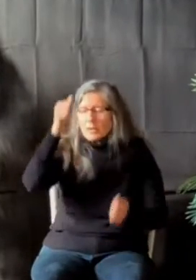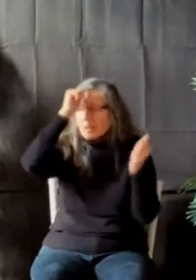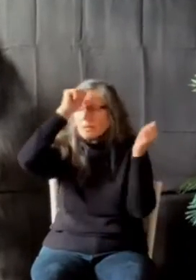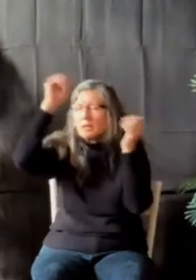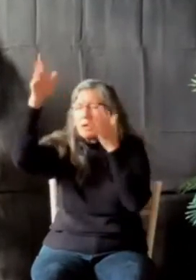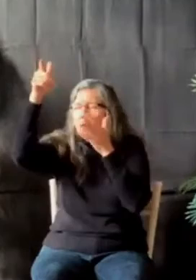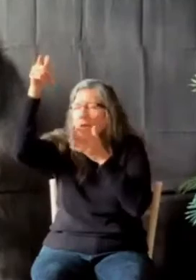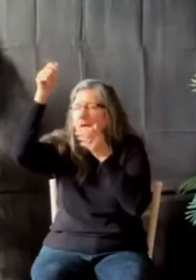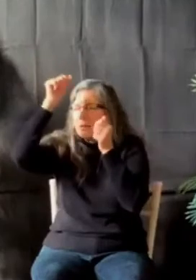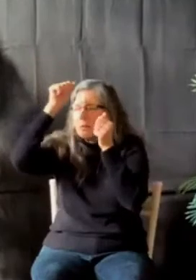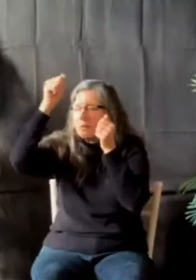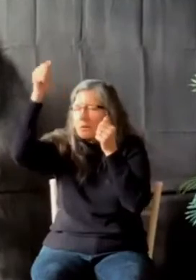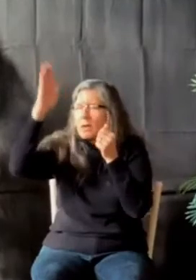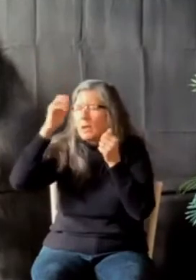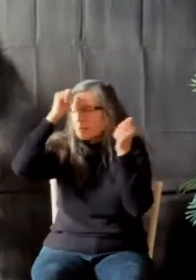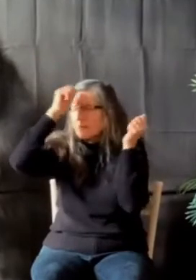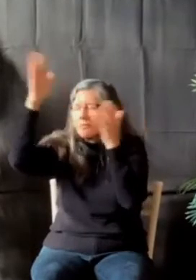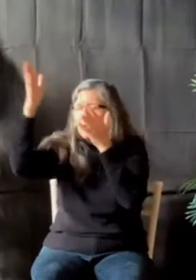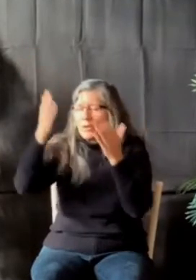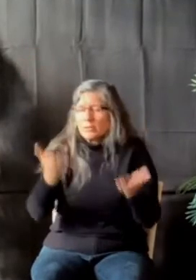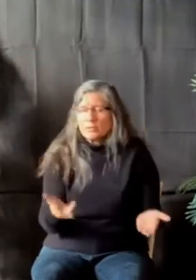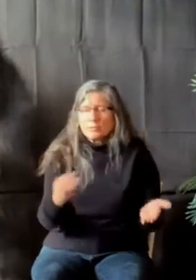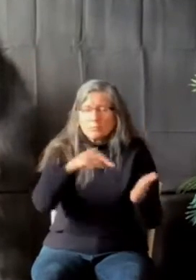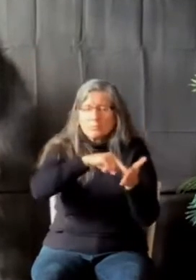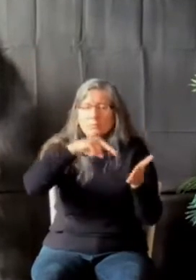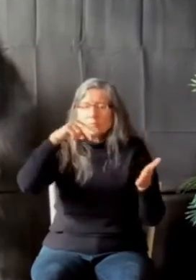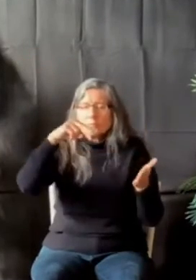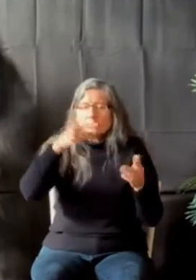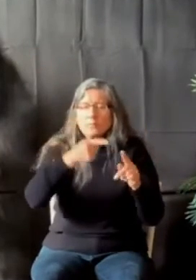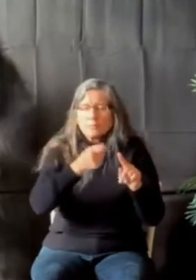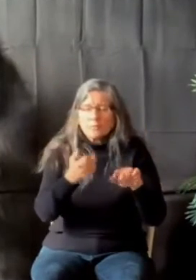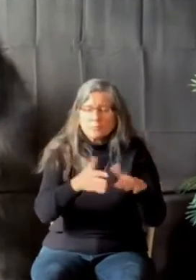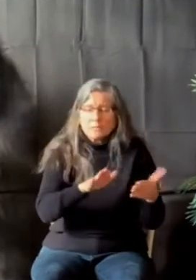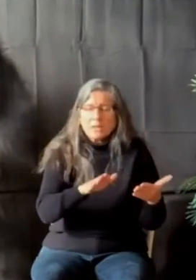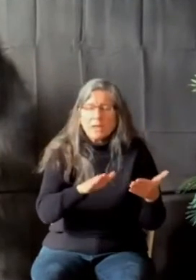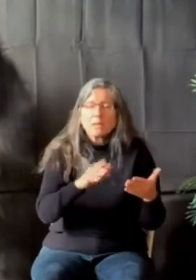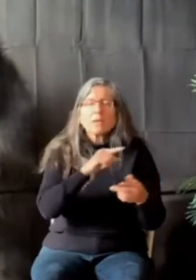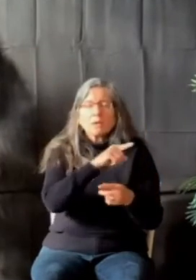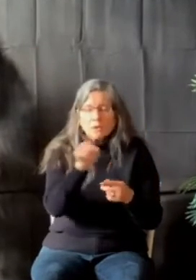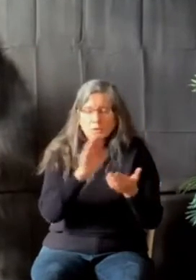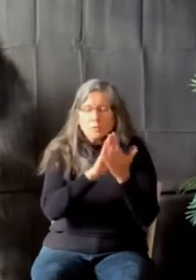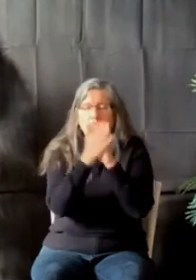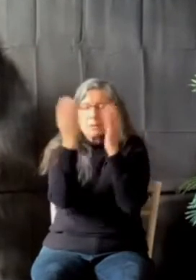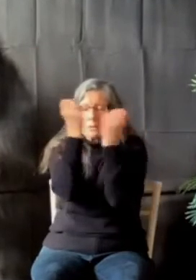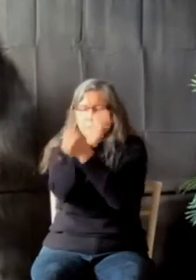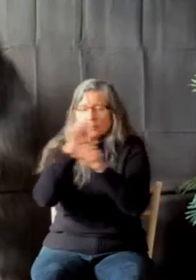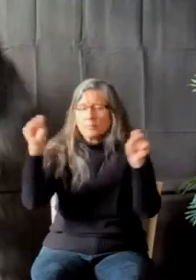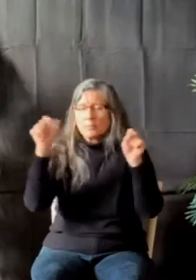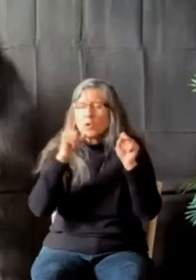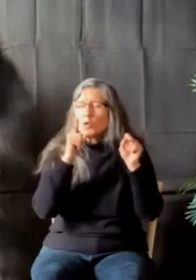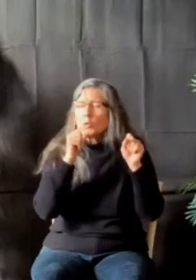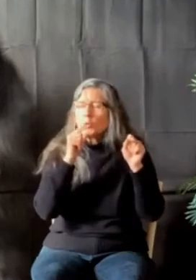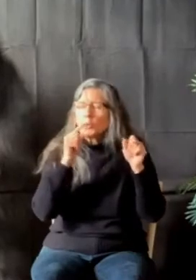has raised him from the dead, you will be saved. And so if you'd like to receive Christ right